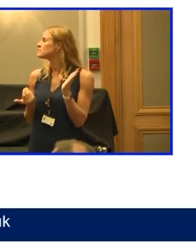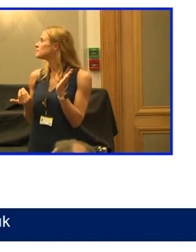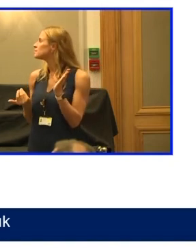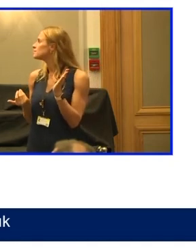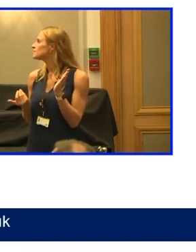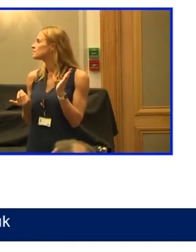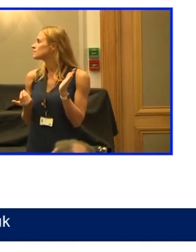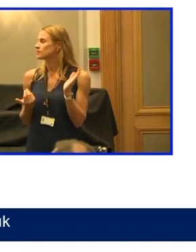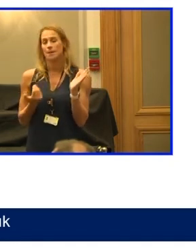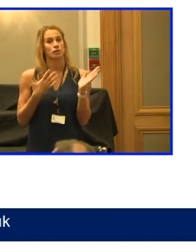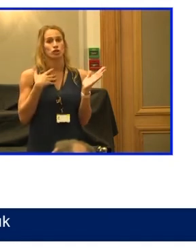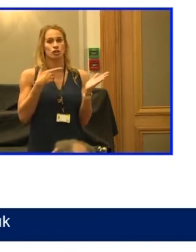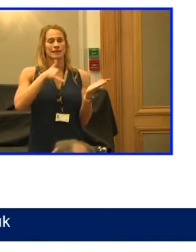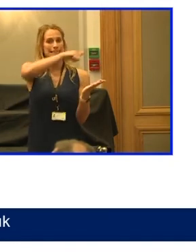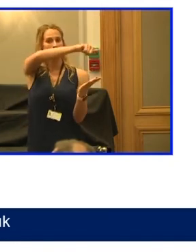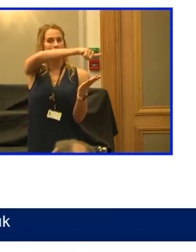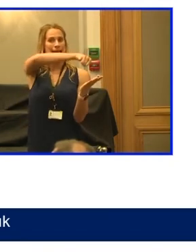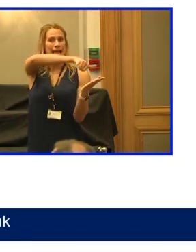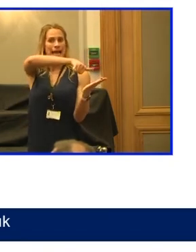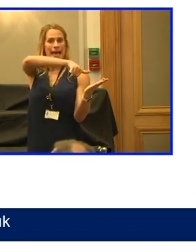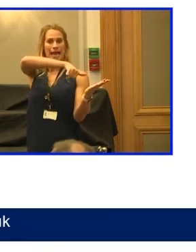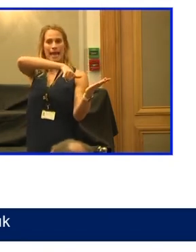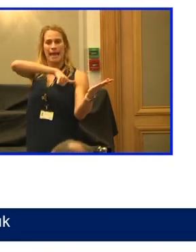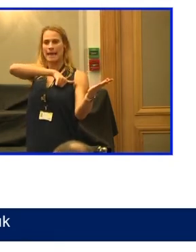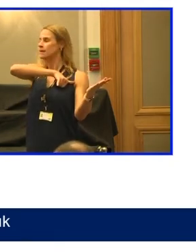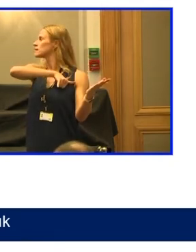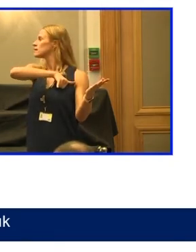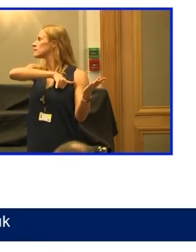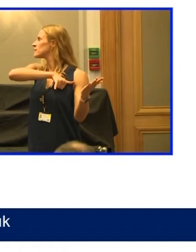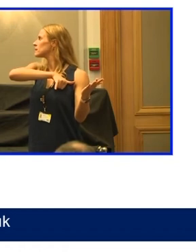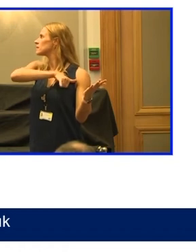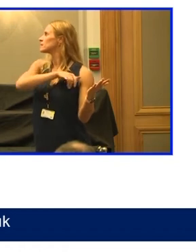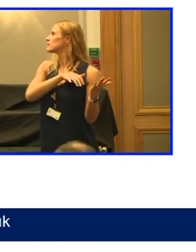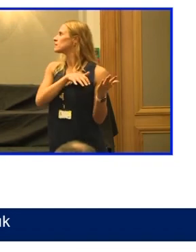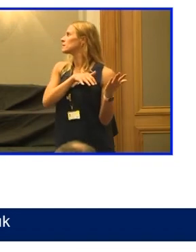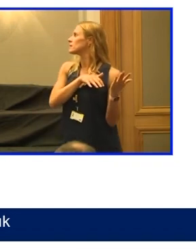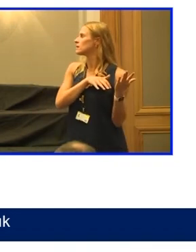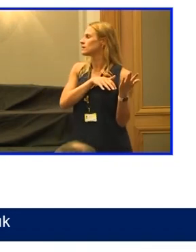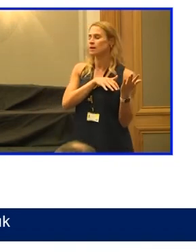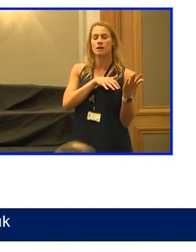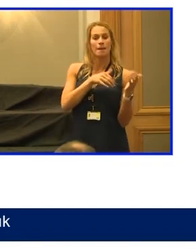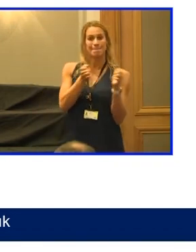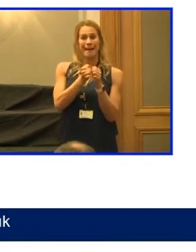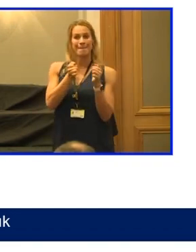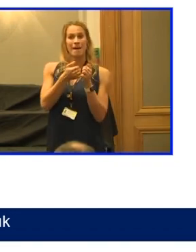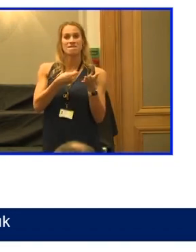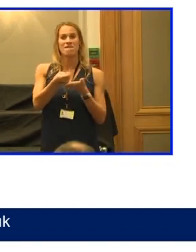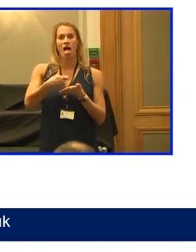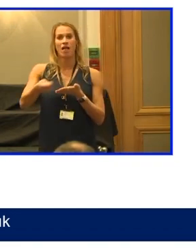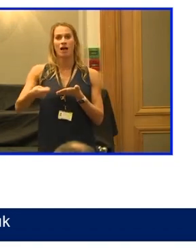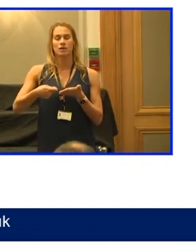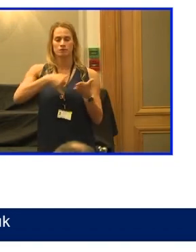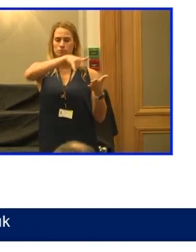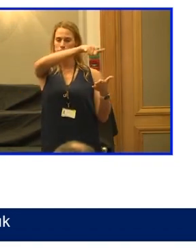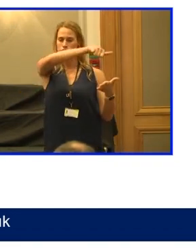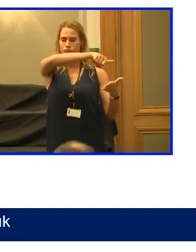adjustable. I'm just going to scan it, which is point. Ghost said, 40 you said, spring to 40 you said, 40 oh, you said, something